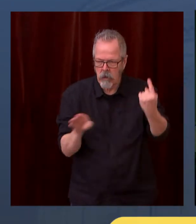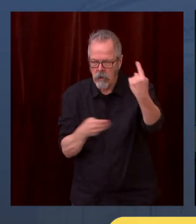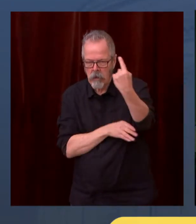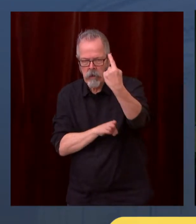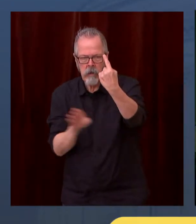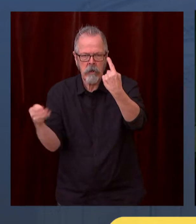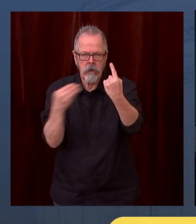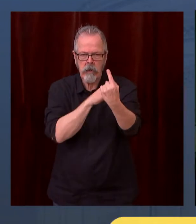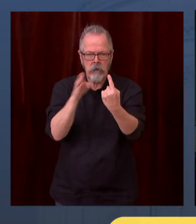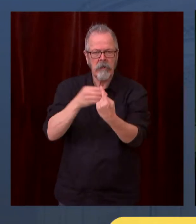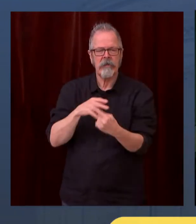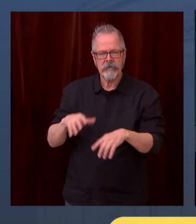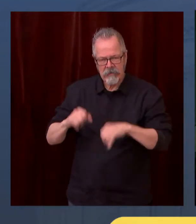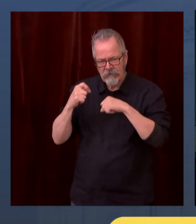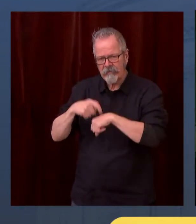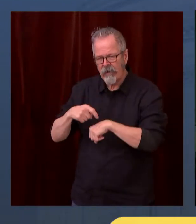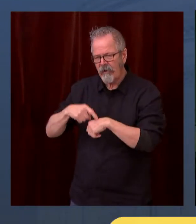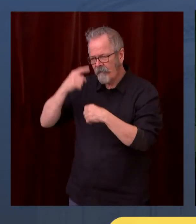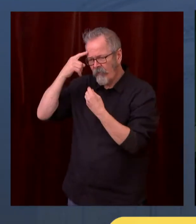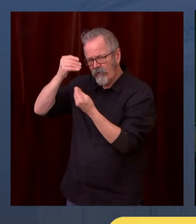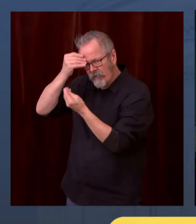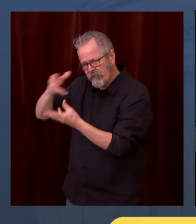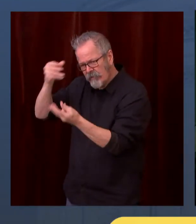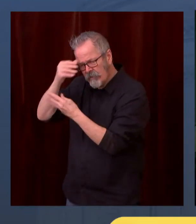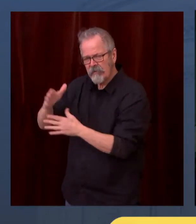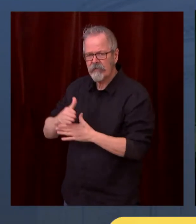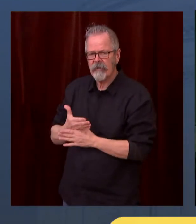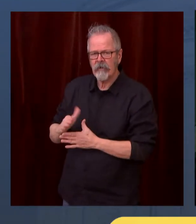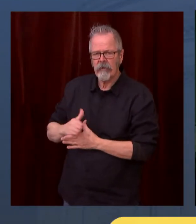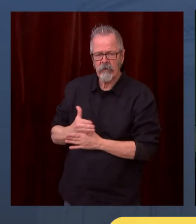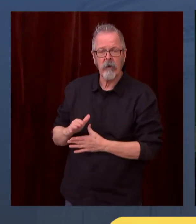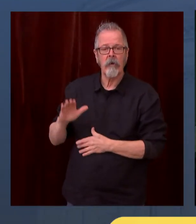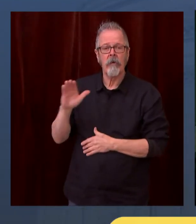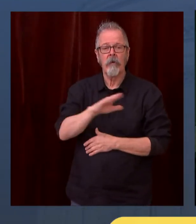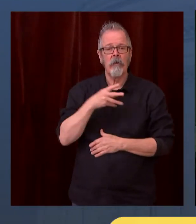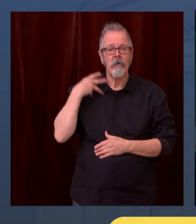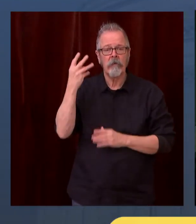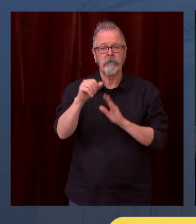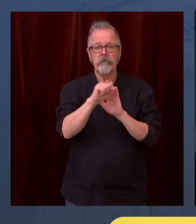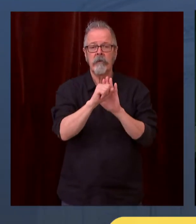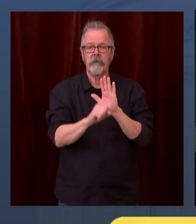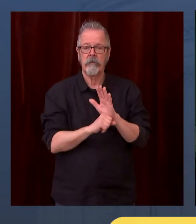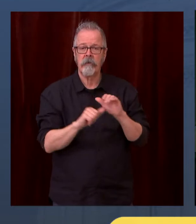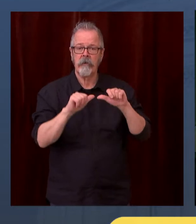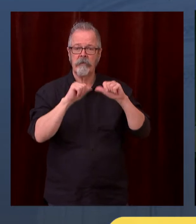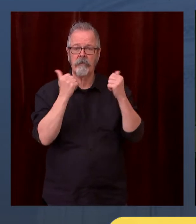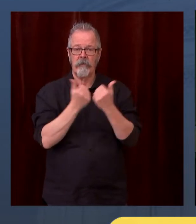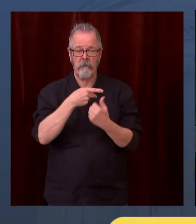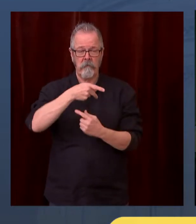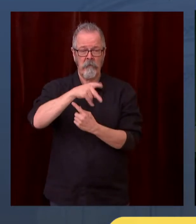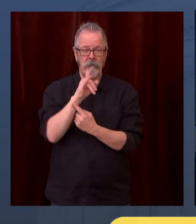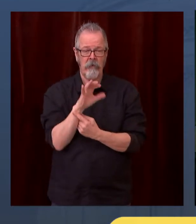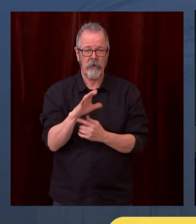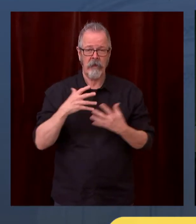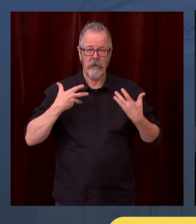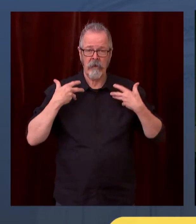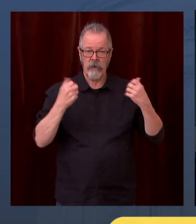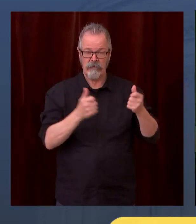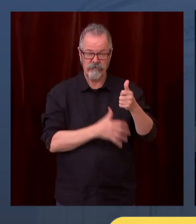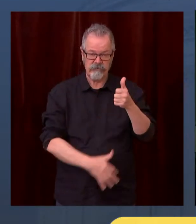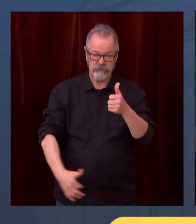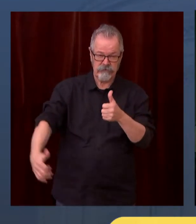sharing. In fact, we have worked with WASALFA, the Washington State Association of Local Public Health Officials, and their team